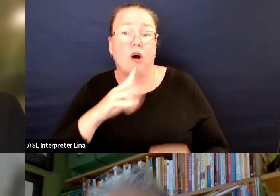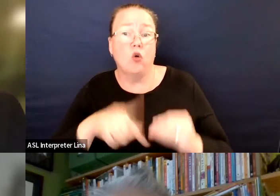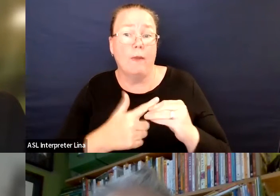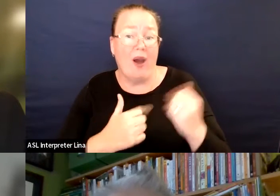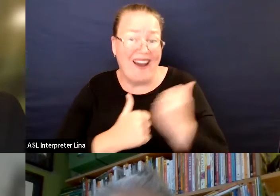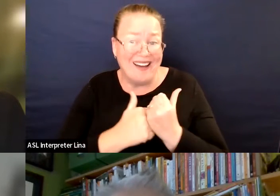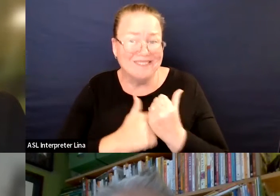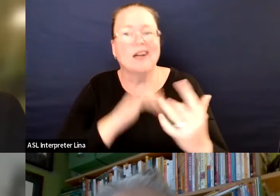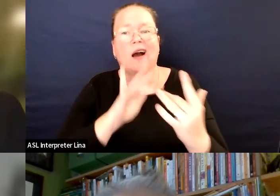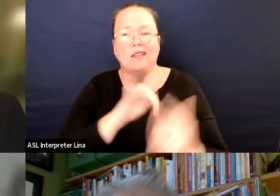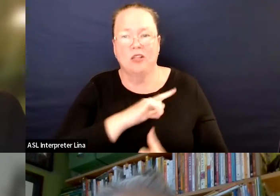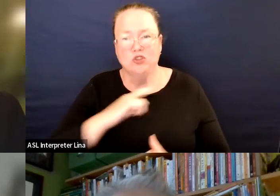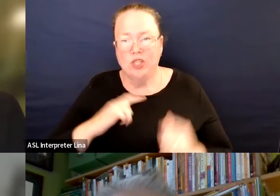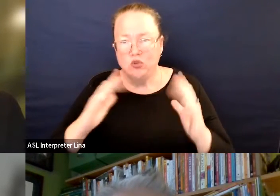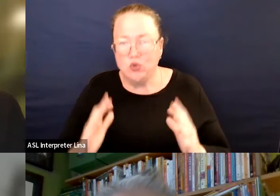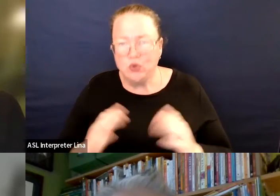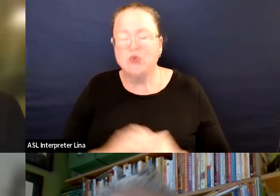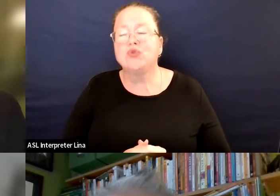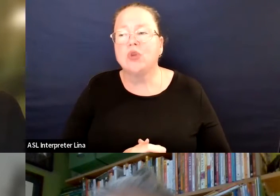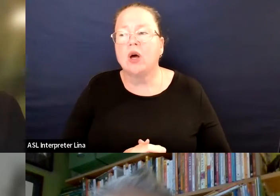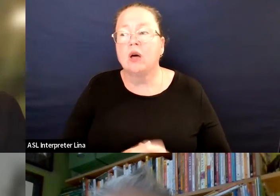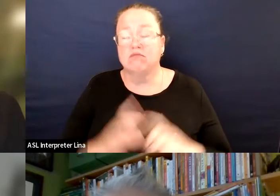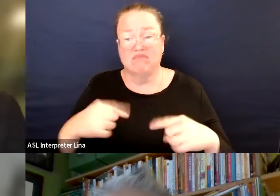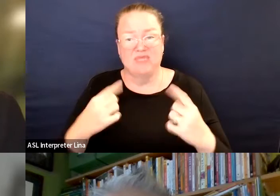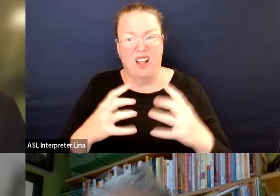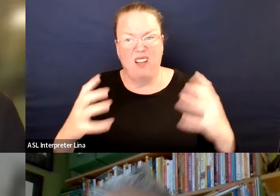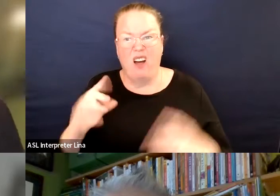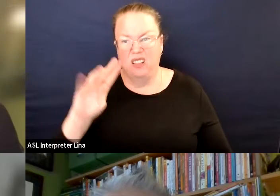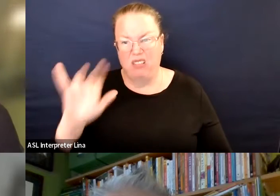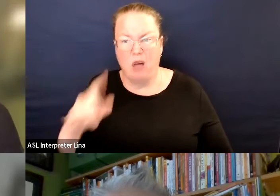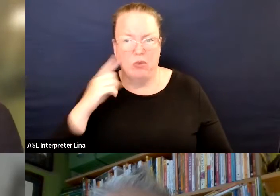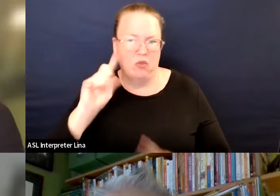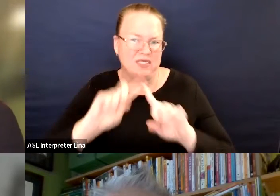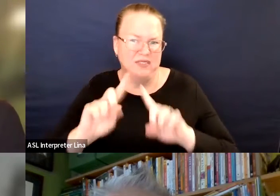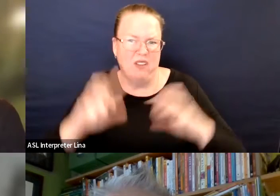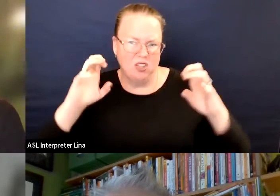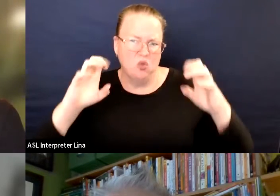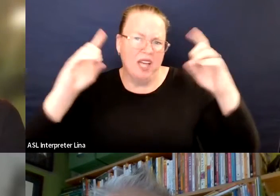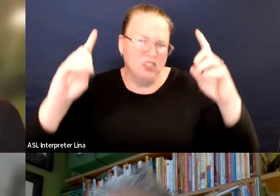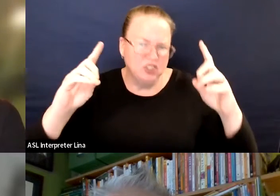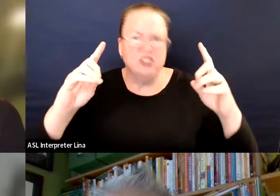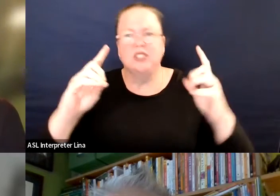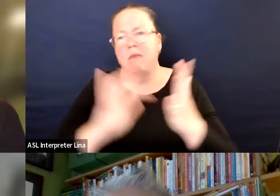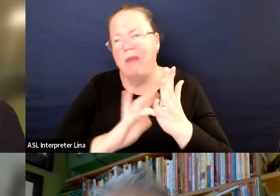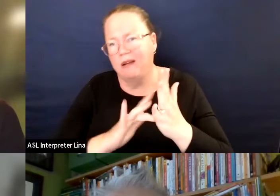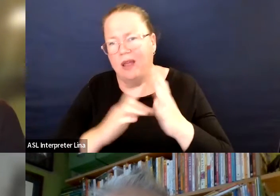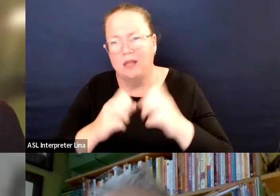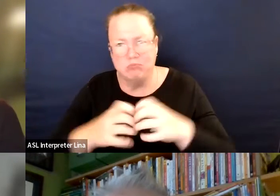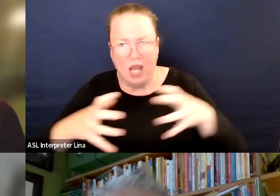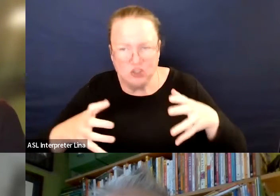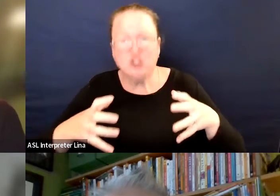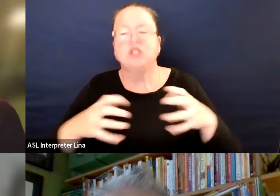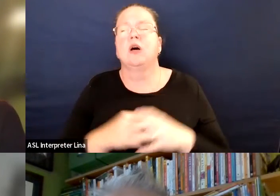and contacting the legislators. I've done a lot of lobbying for education, Medicaid expansion,